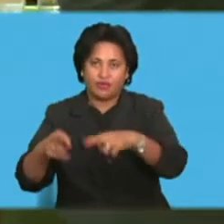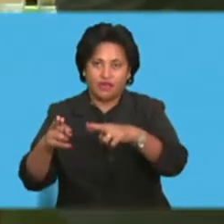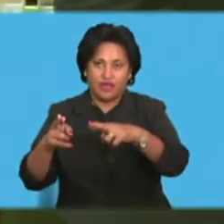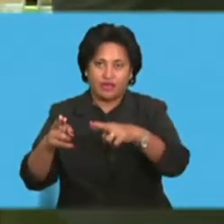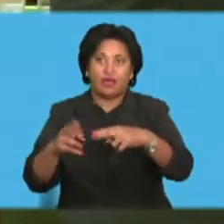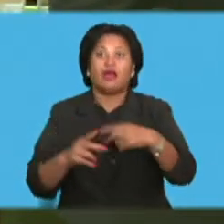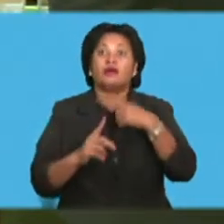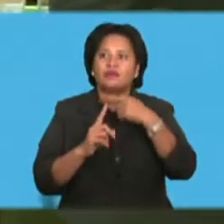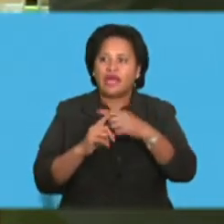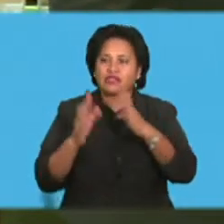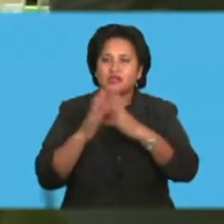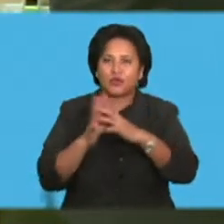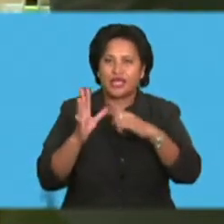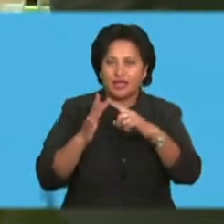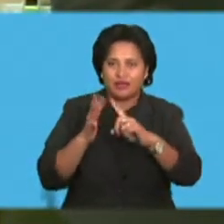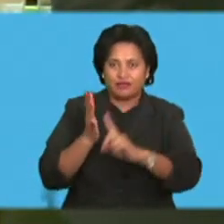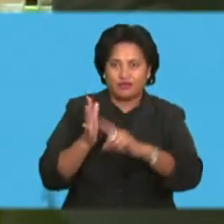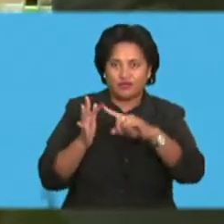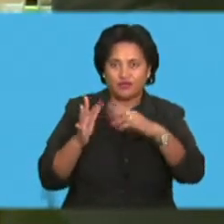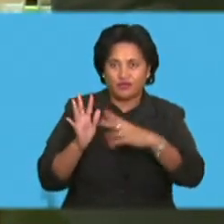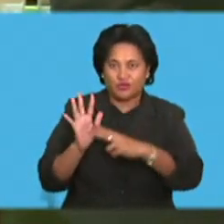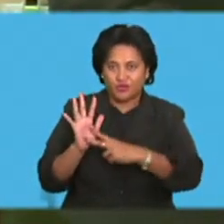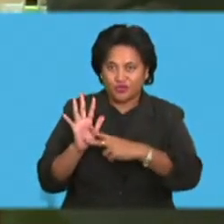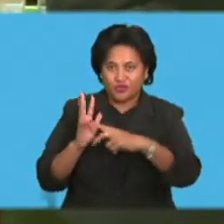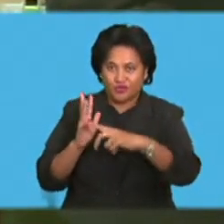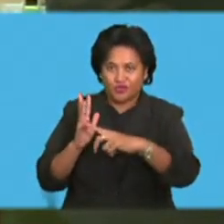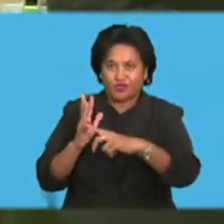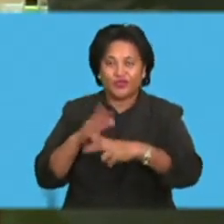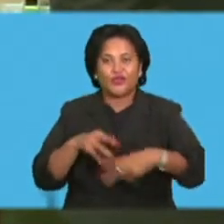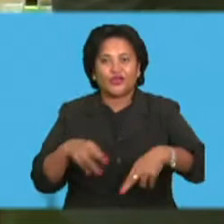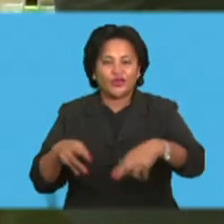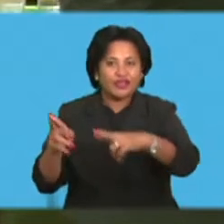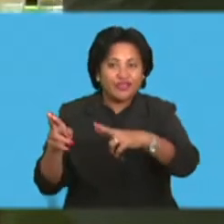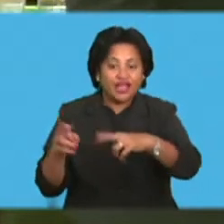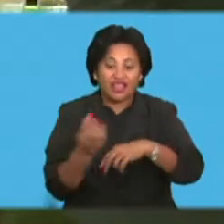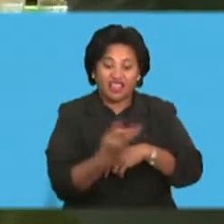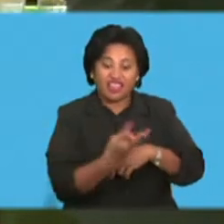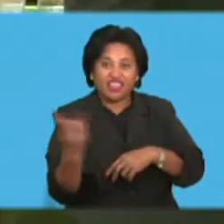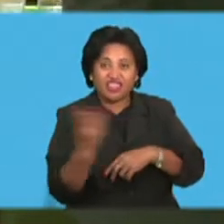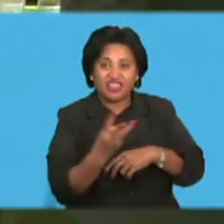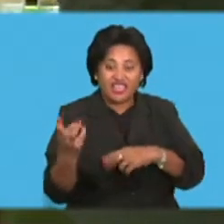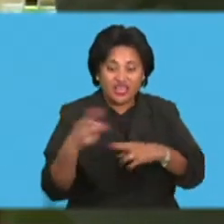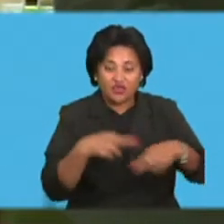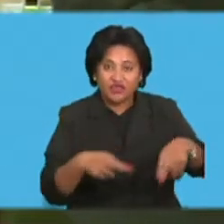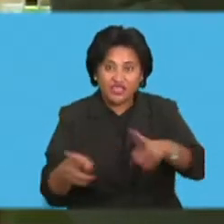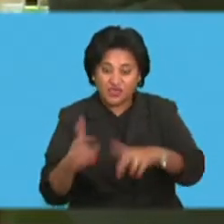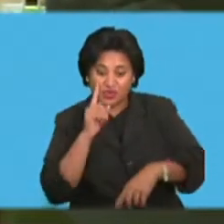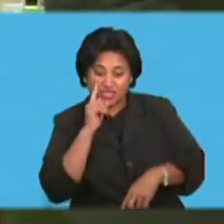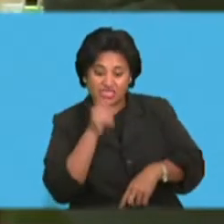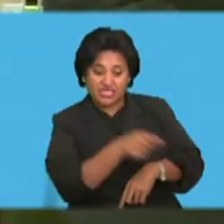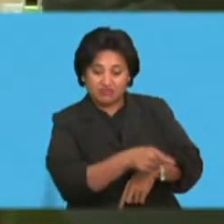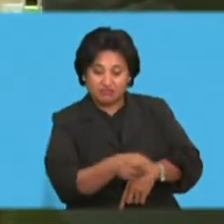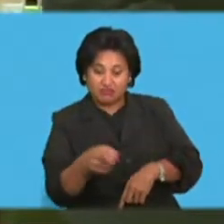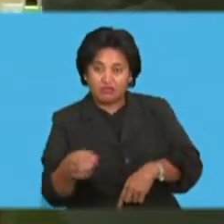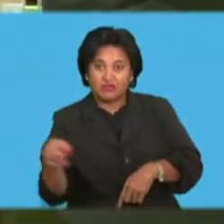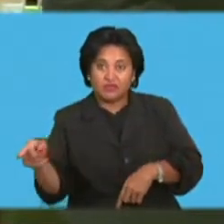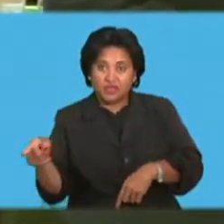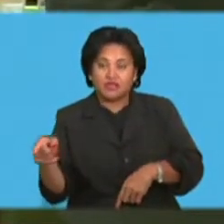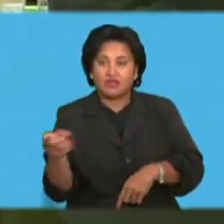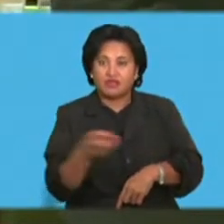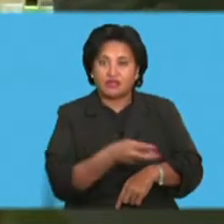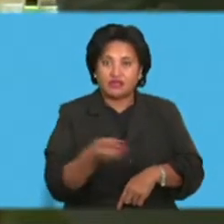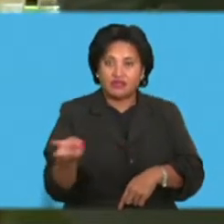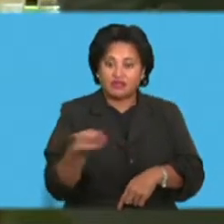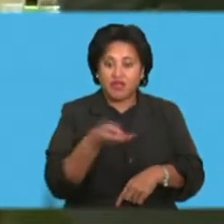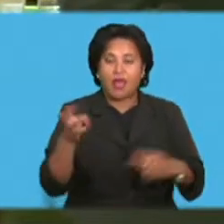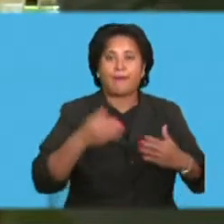Levu River, because these three rivers has been identified to having a